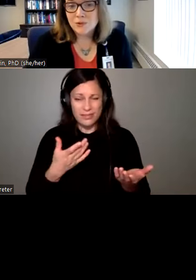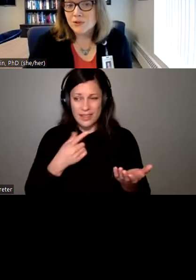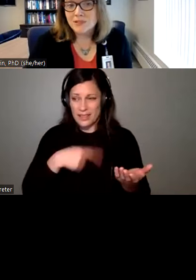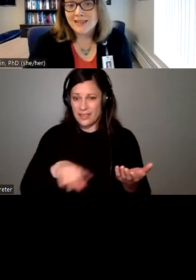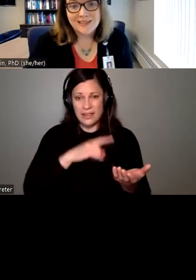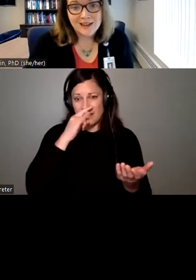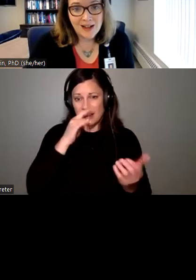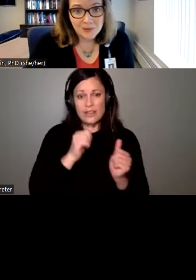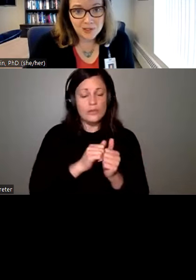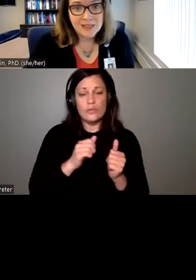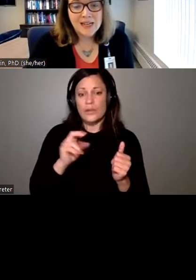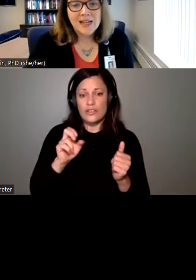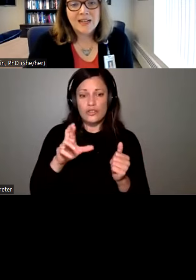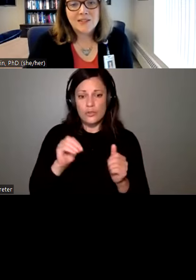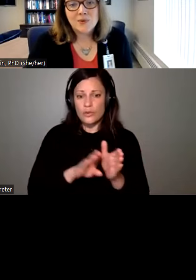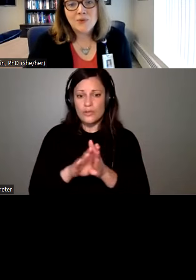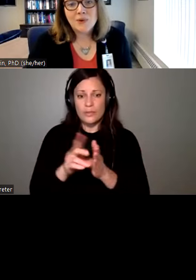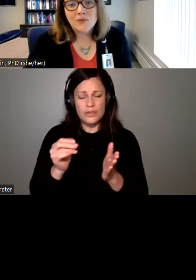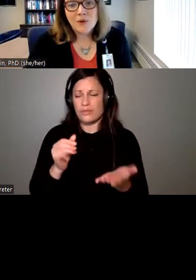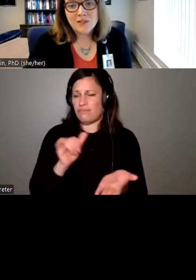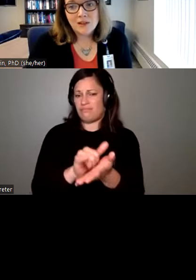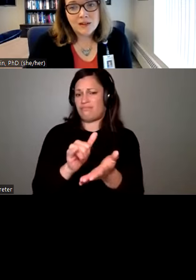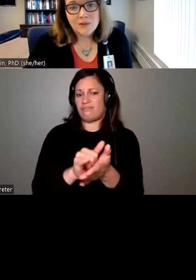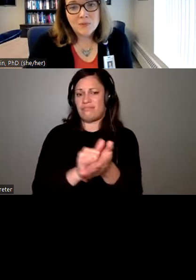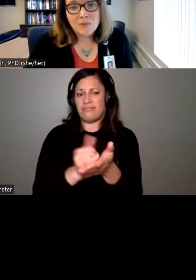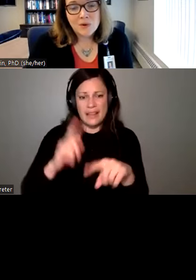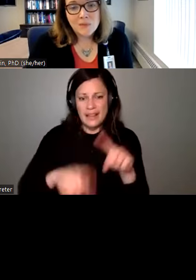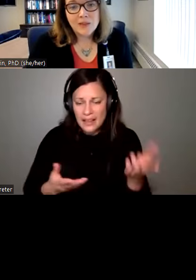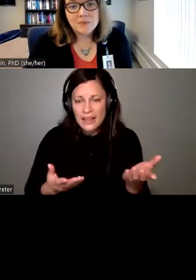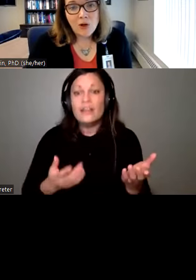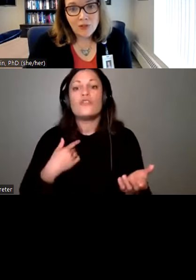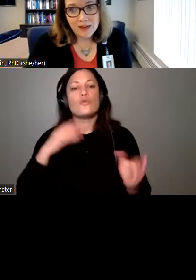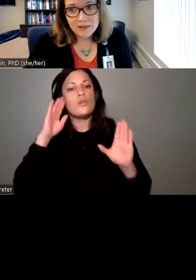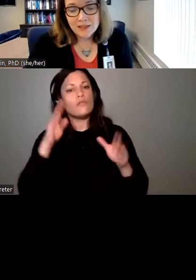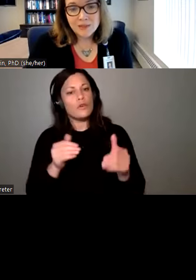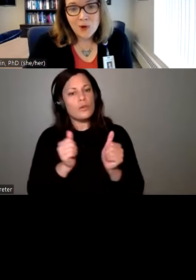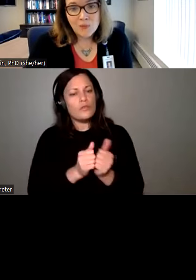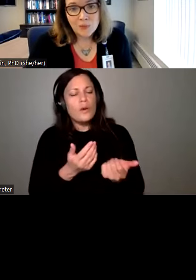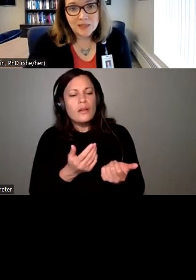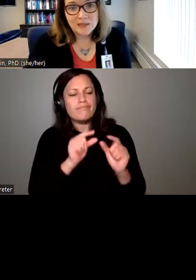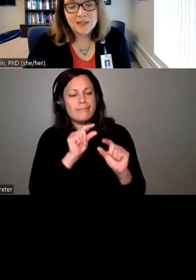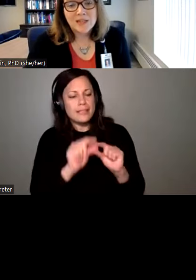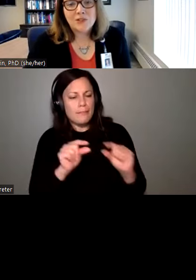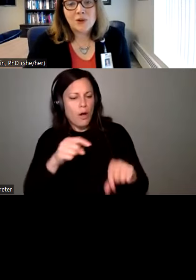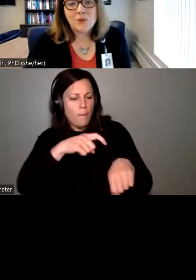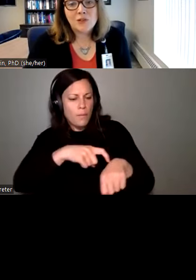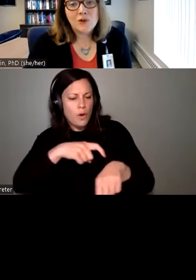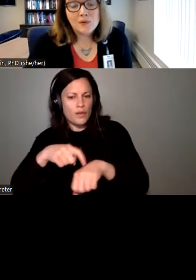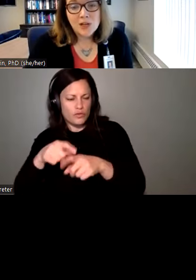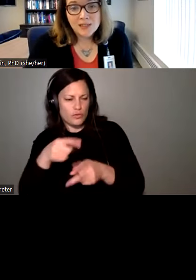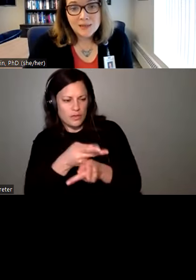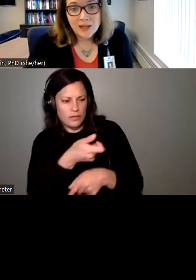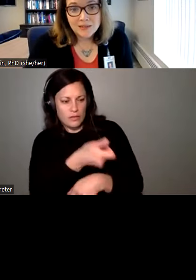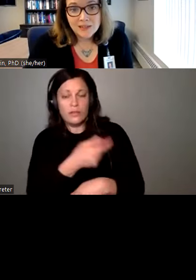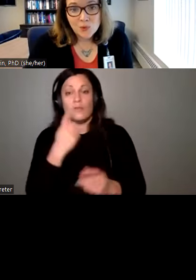neurodevelopmental disorders, that's not an option. And so what we focus on are more about the small things and the small moments. So when you drop